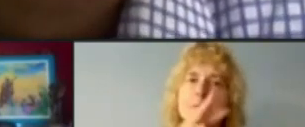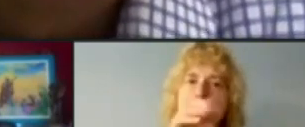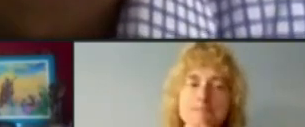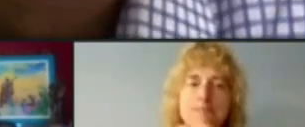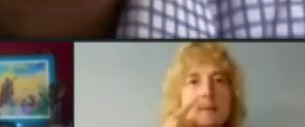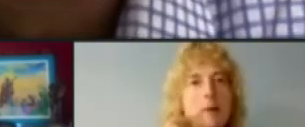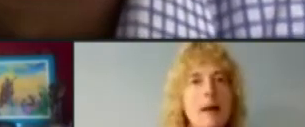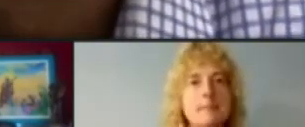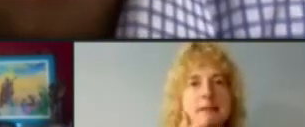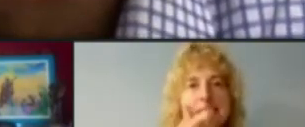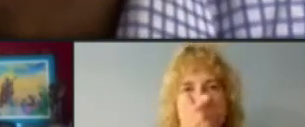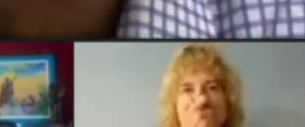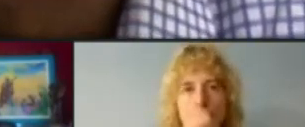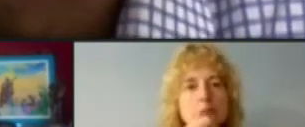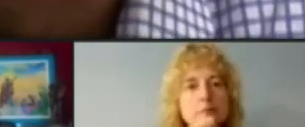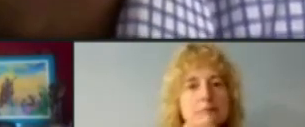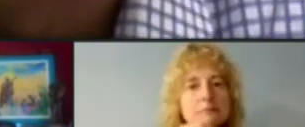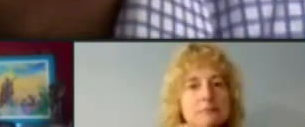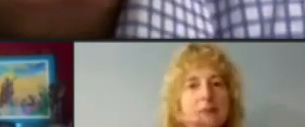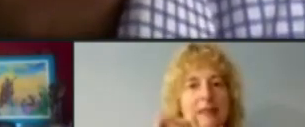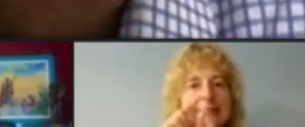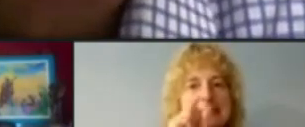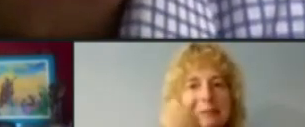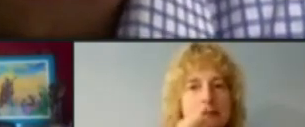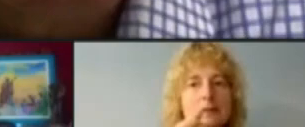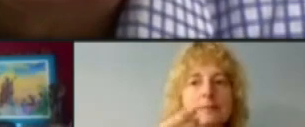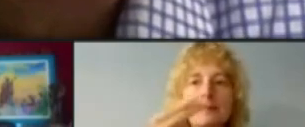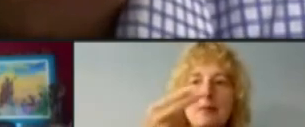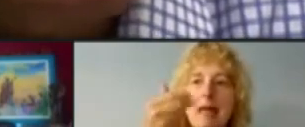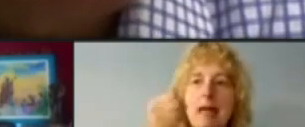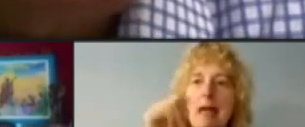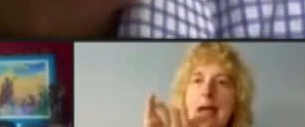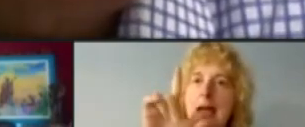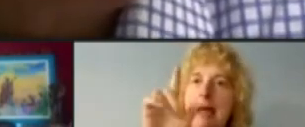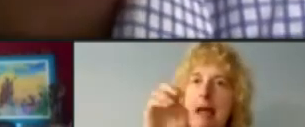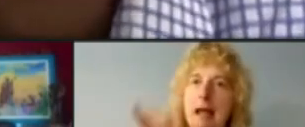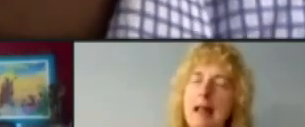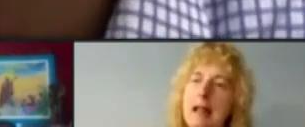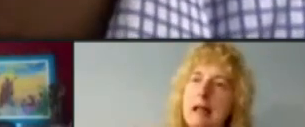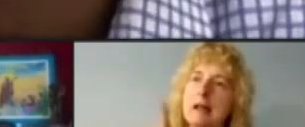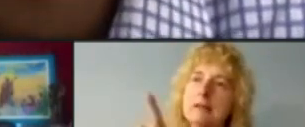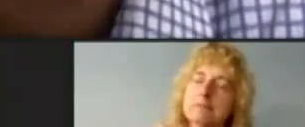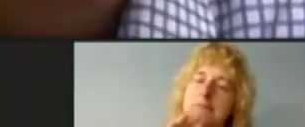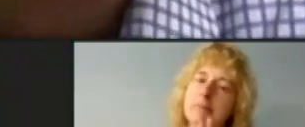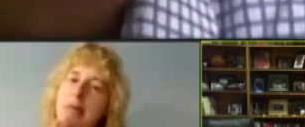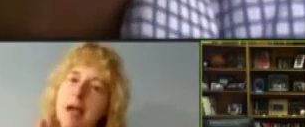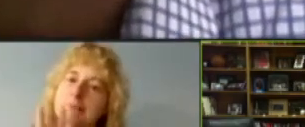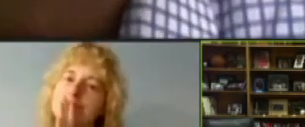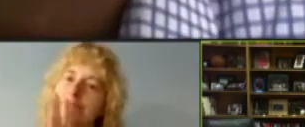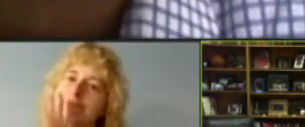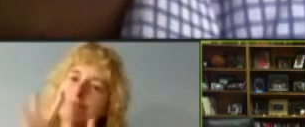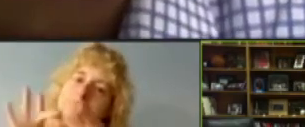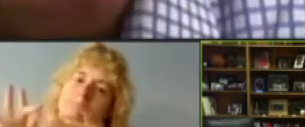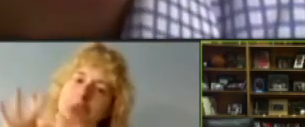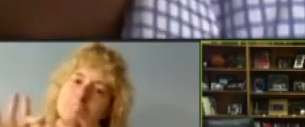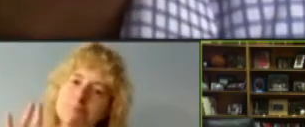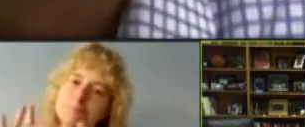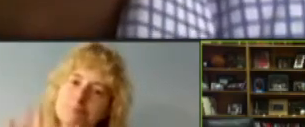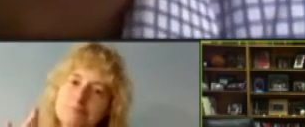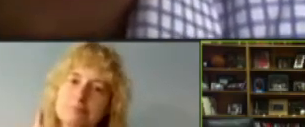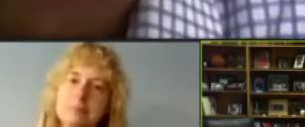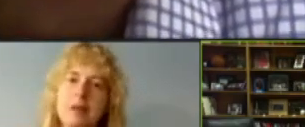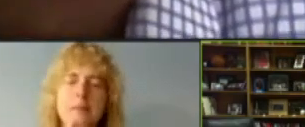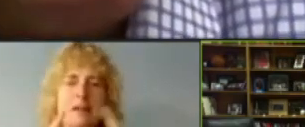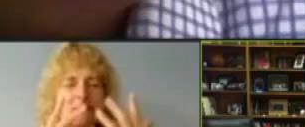matter. Haley was nice enough to ask me to make some comments, but unfortunately, you can hear a fire